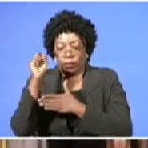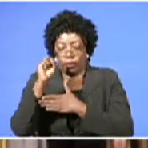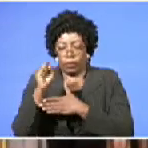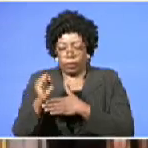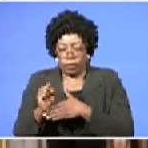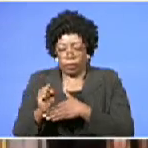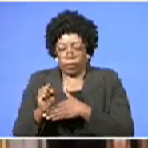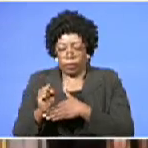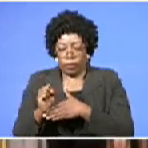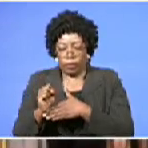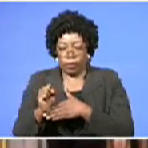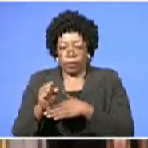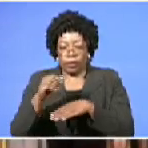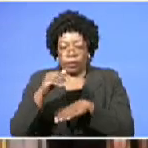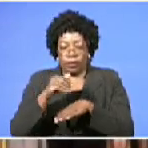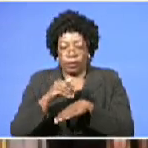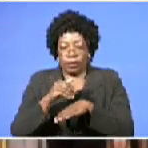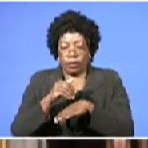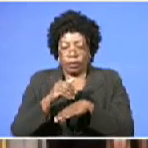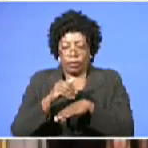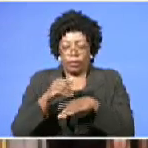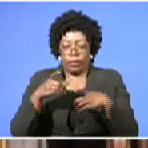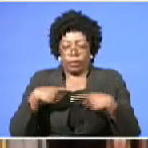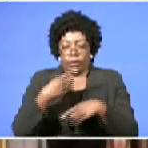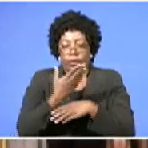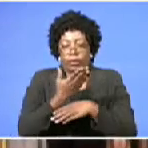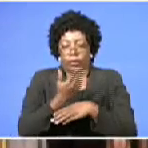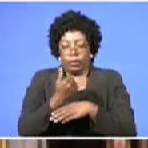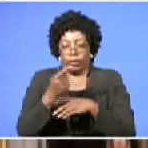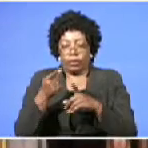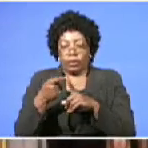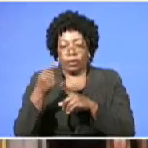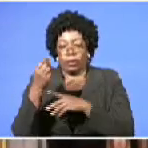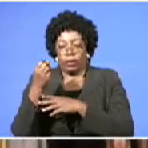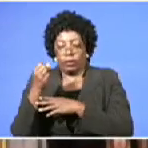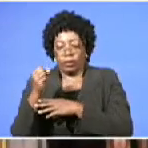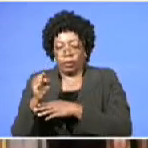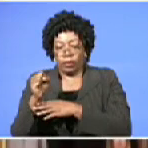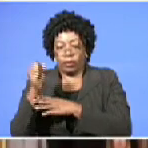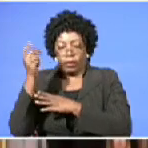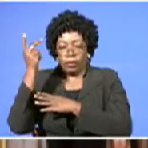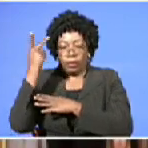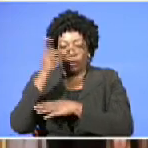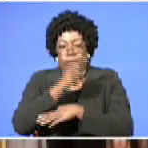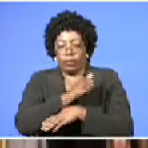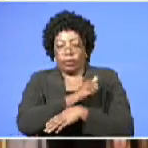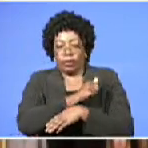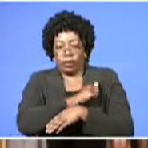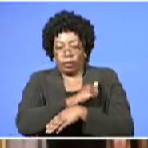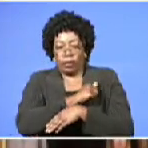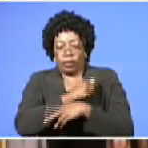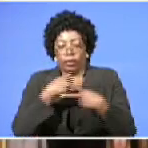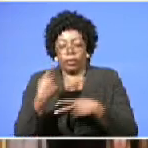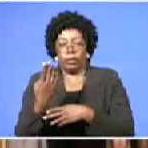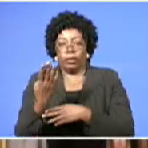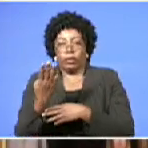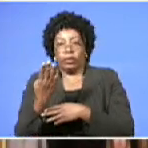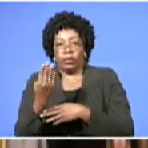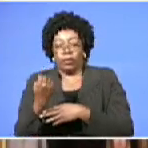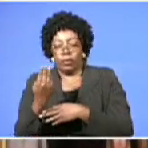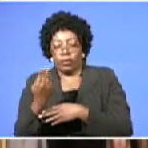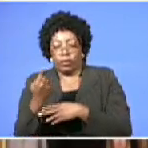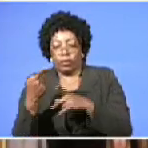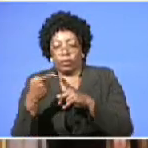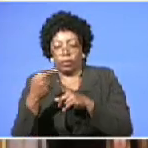Belgium. Farrell had 15 points and a 91-89 loss. As for Kevin Altidore, he posted 14 points for Tromsø